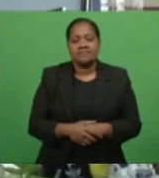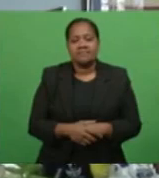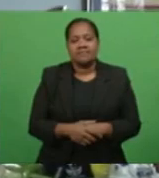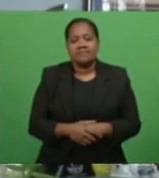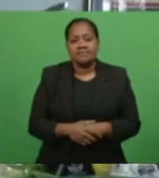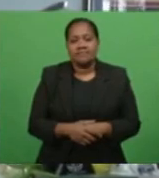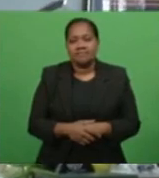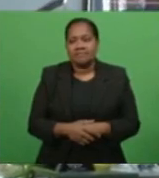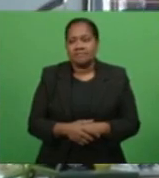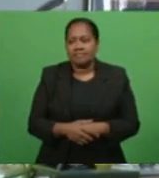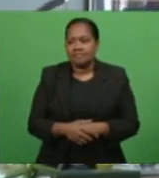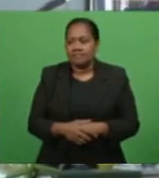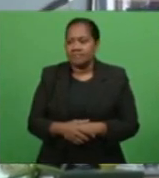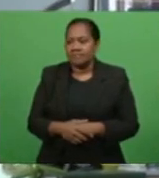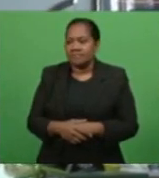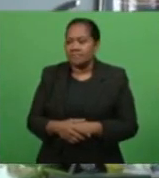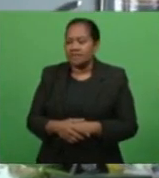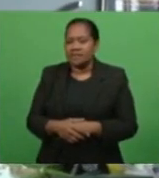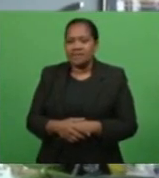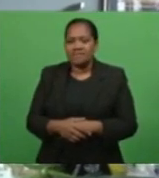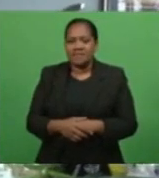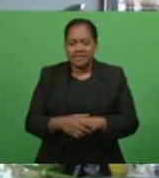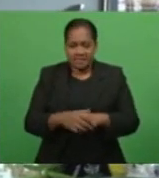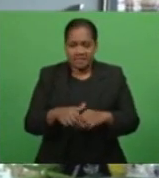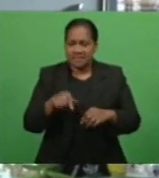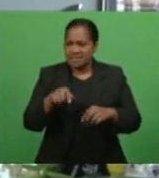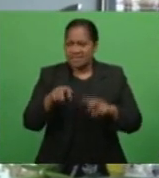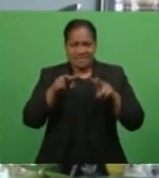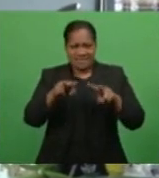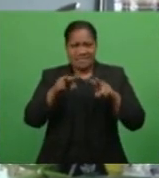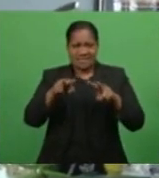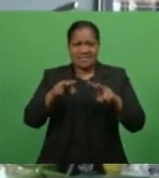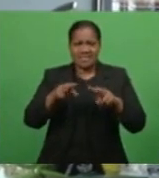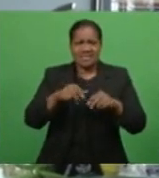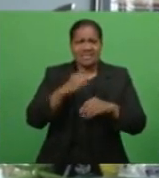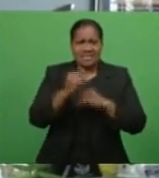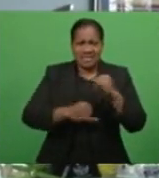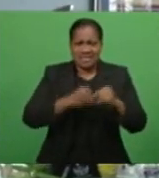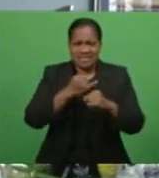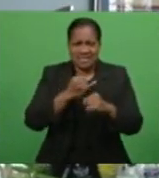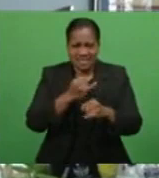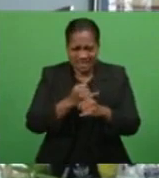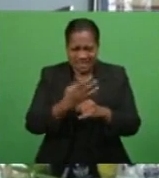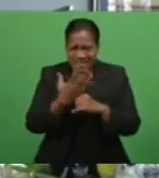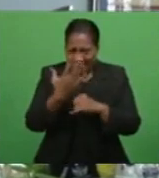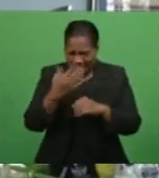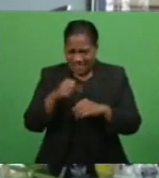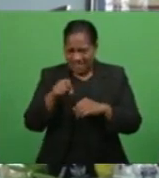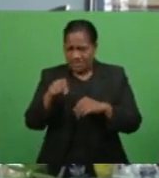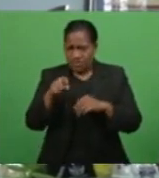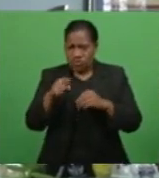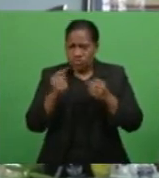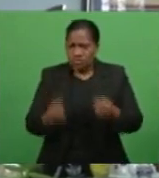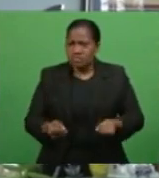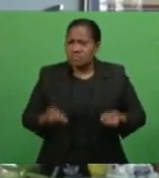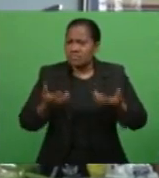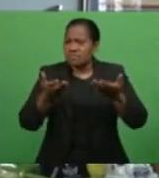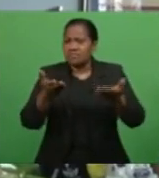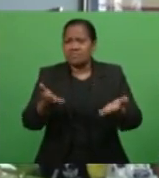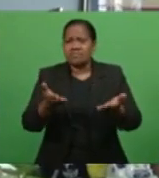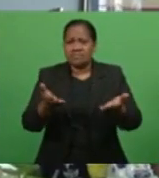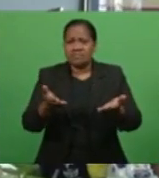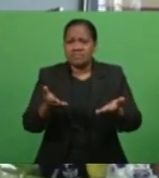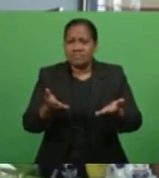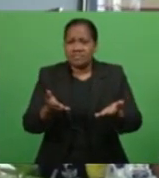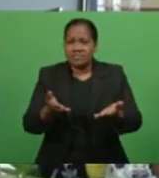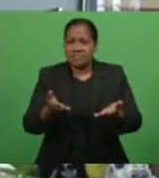For the Olympic Games, the International Olympic Committee has subsidies it provides to the National Olympic Committees